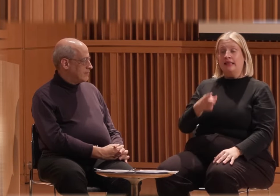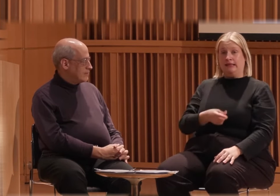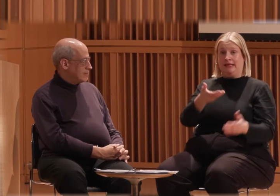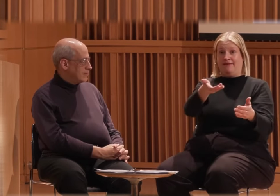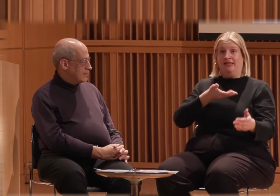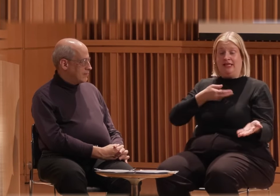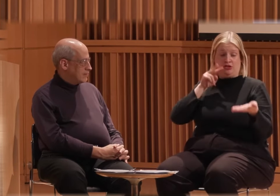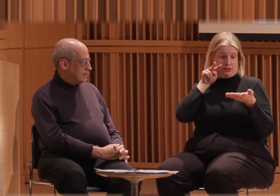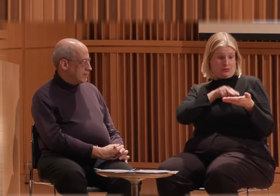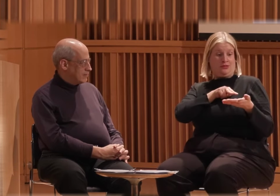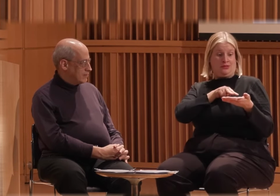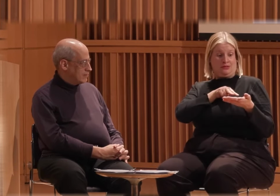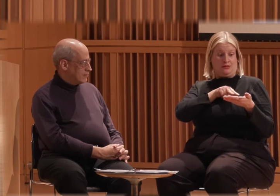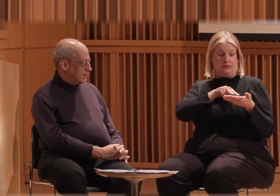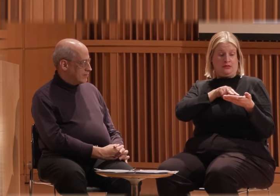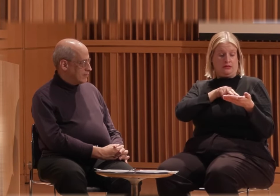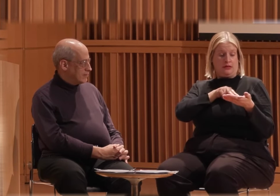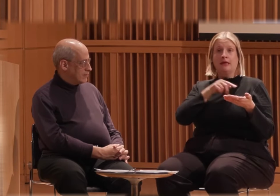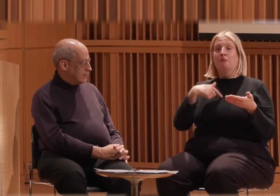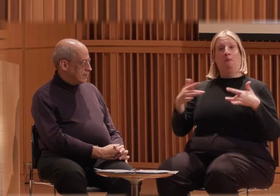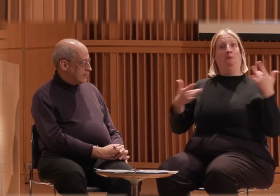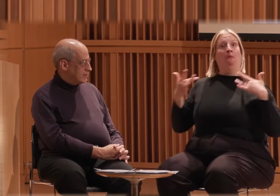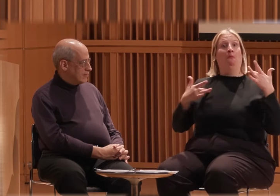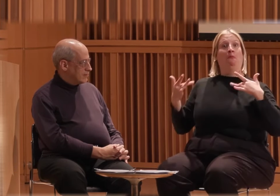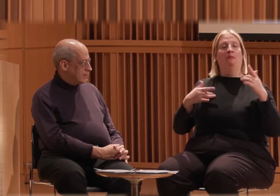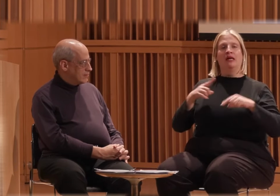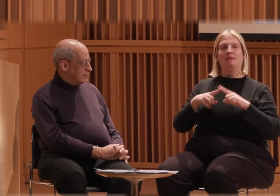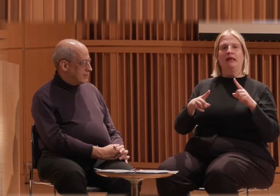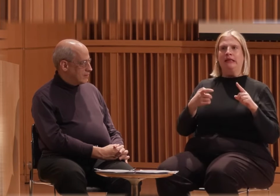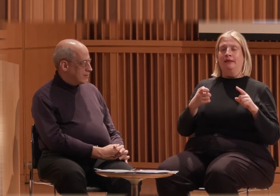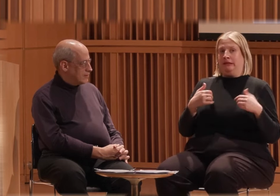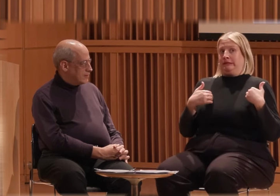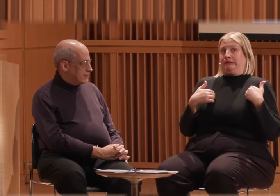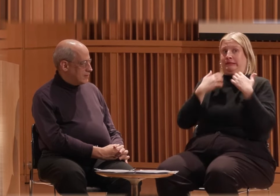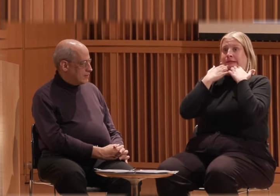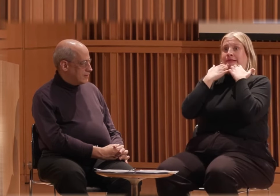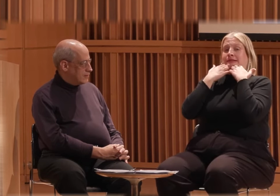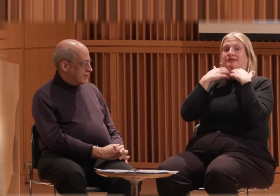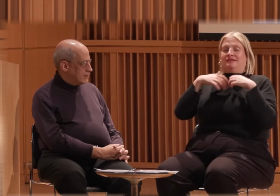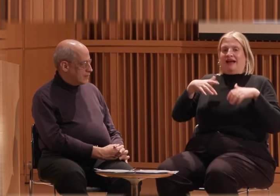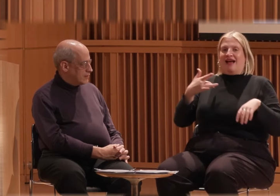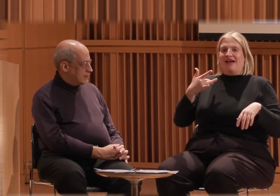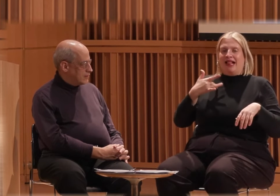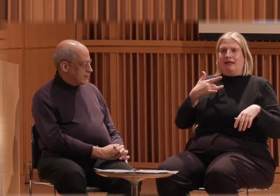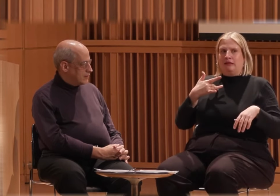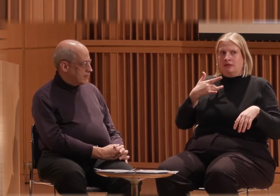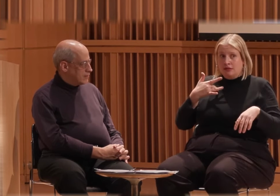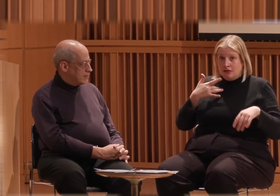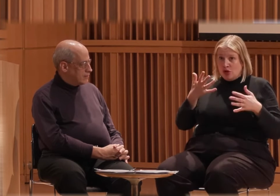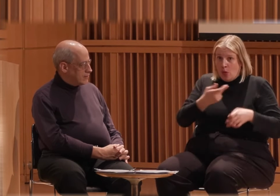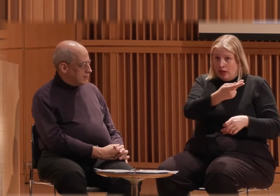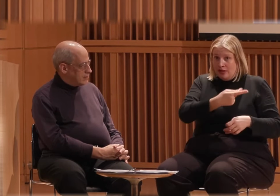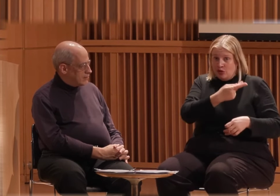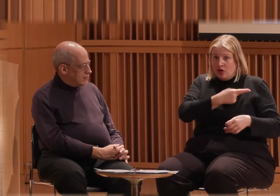invitation, I was thrilled, but I was a little bit intimidated because I thought, okay, you want us to